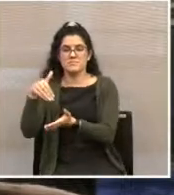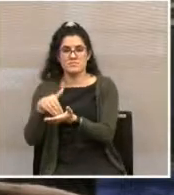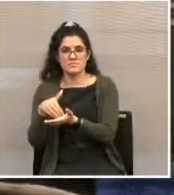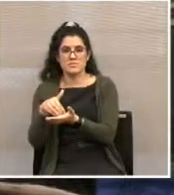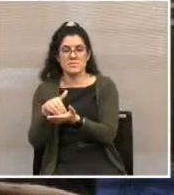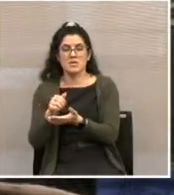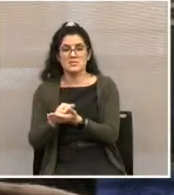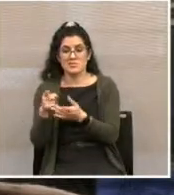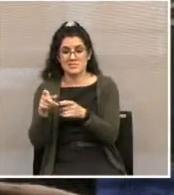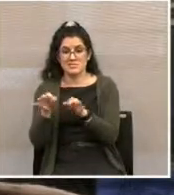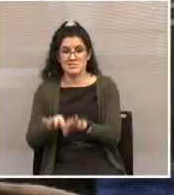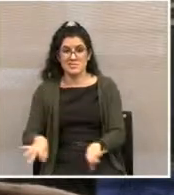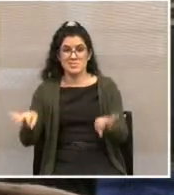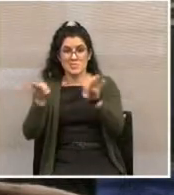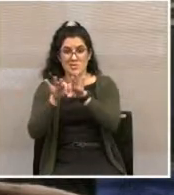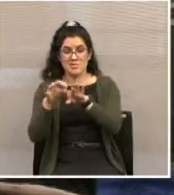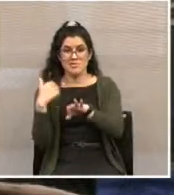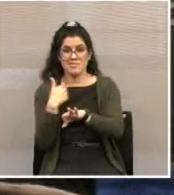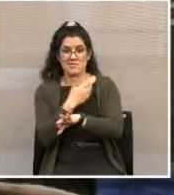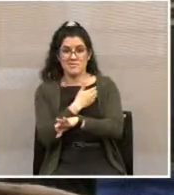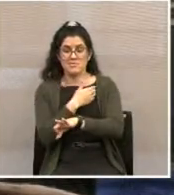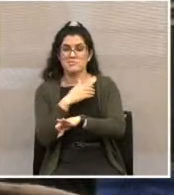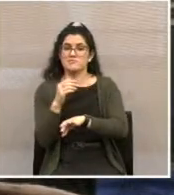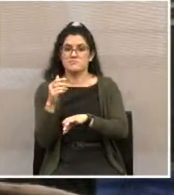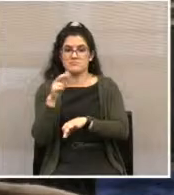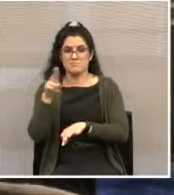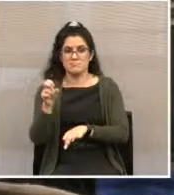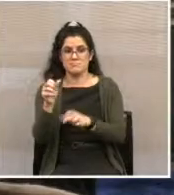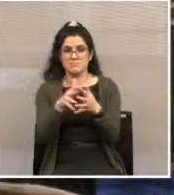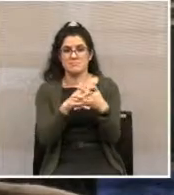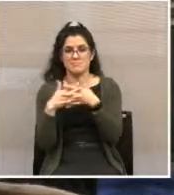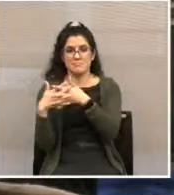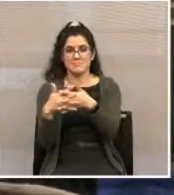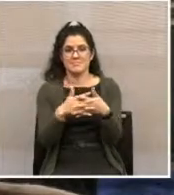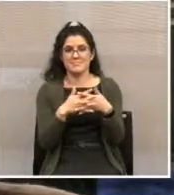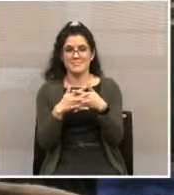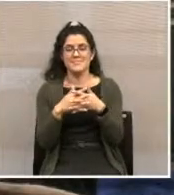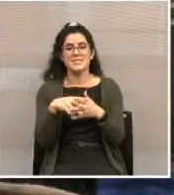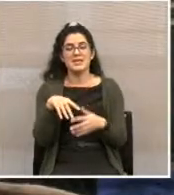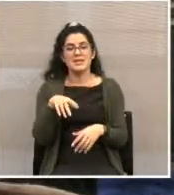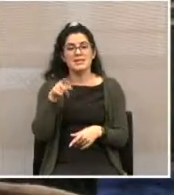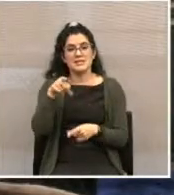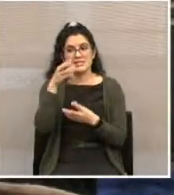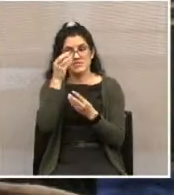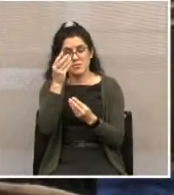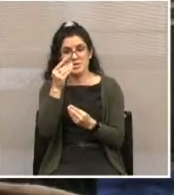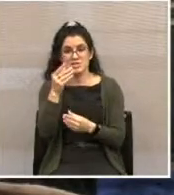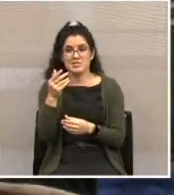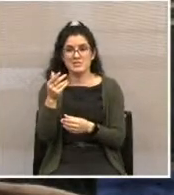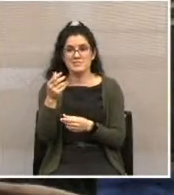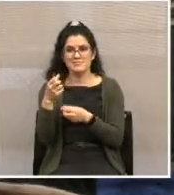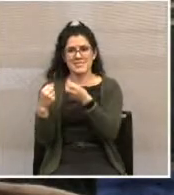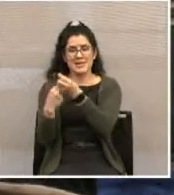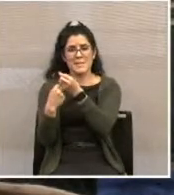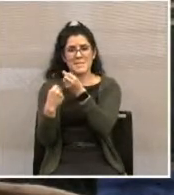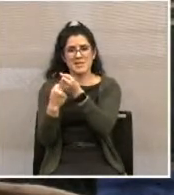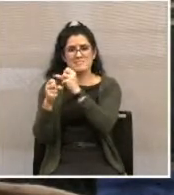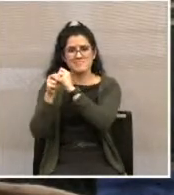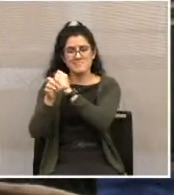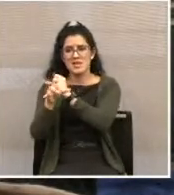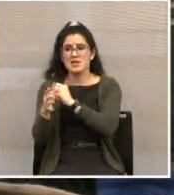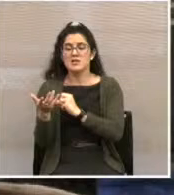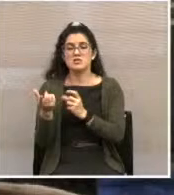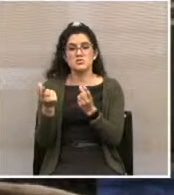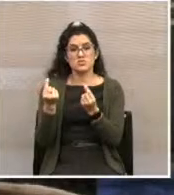is the pillar of our nation here in the United States. This disinformation campaign is designed specifically